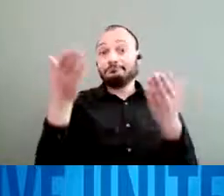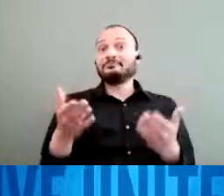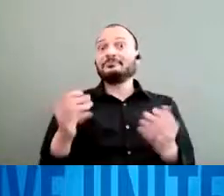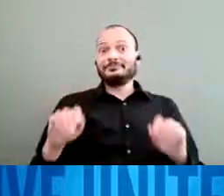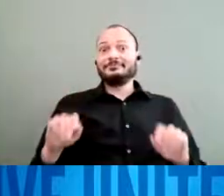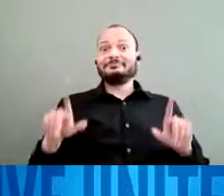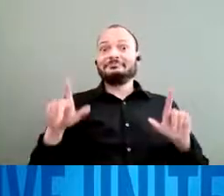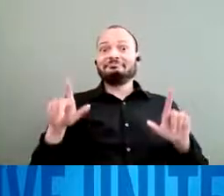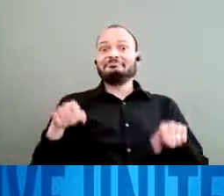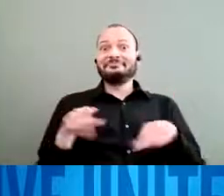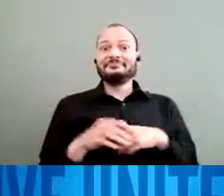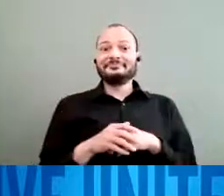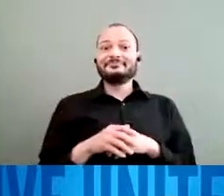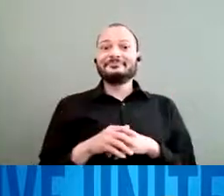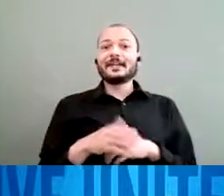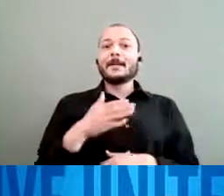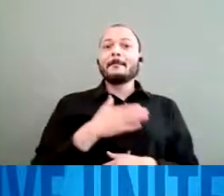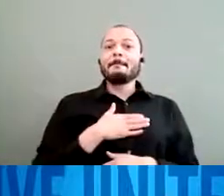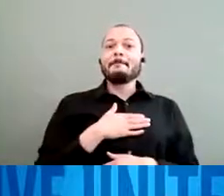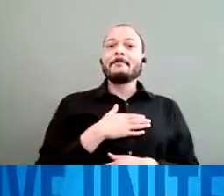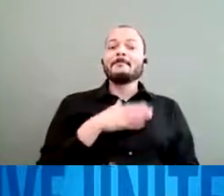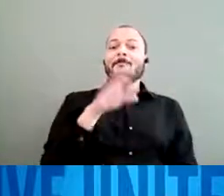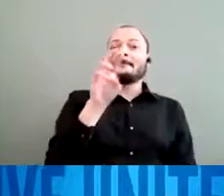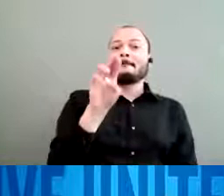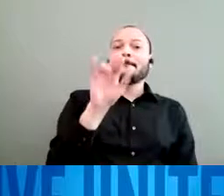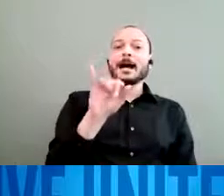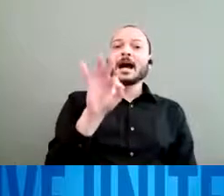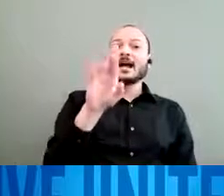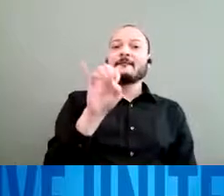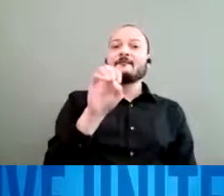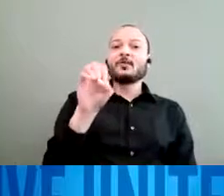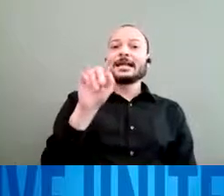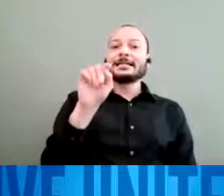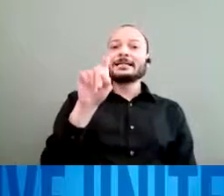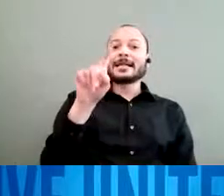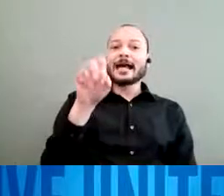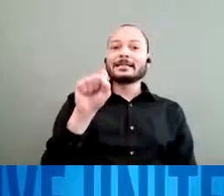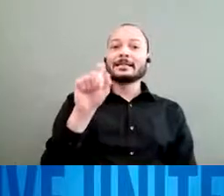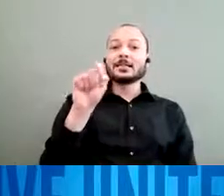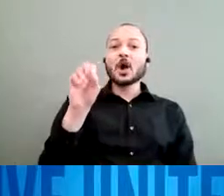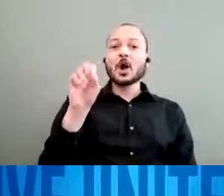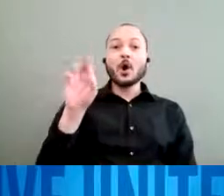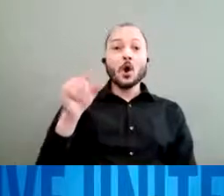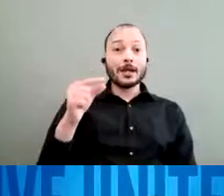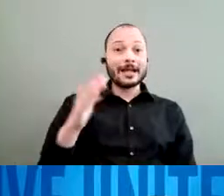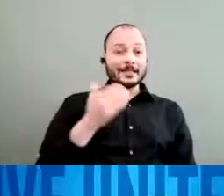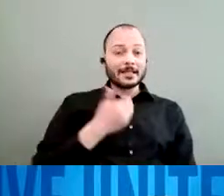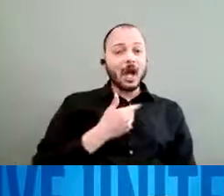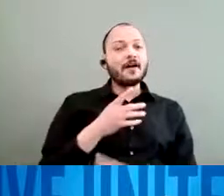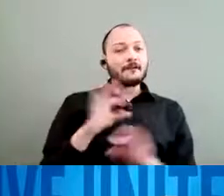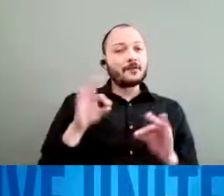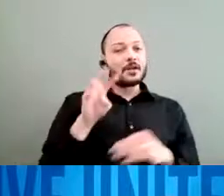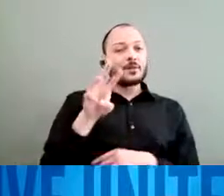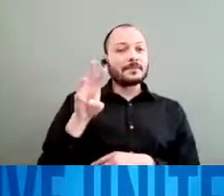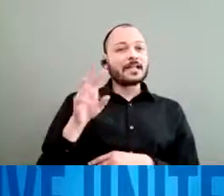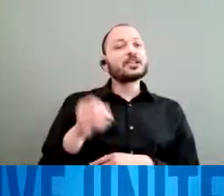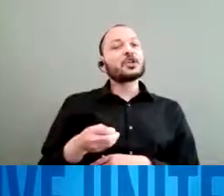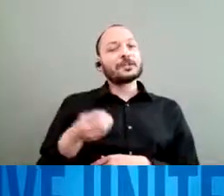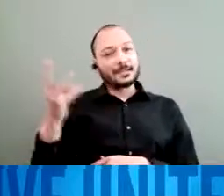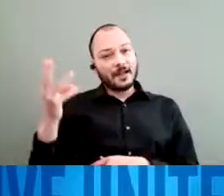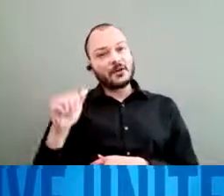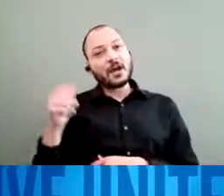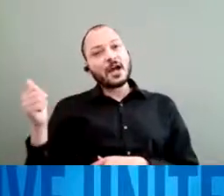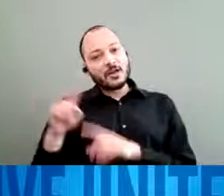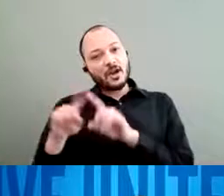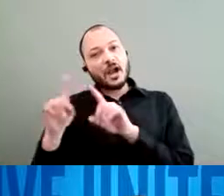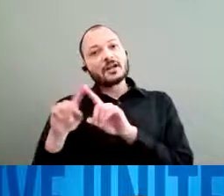in English for you, myfreetaxes.org. This is our website. There are several other options for